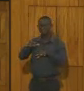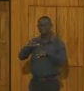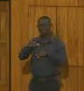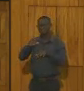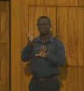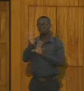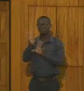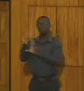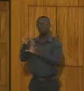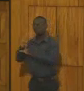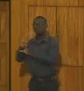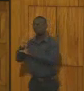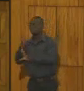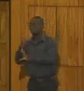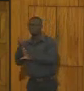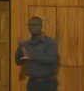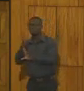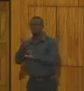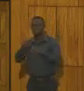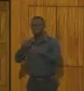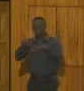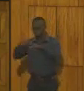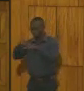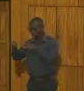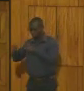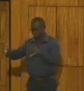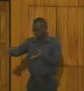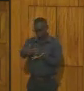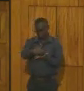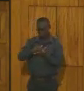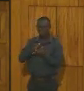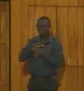we are able to put all the different pieces together through integration.